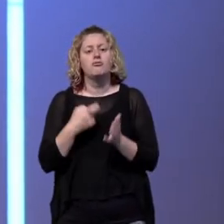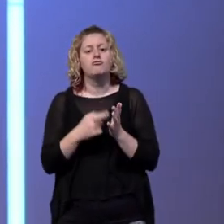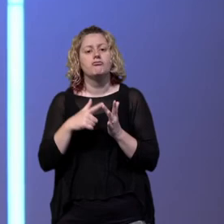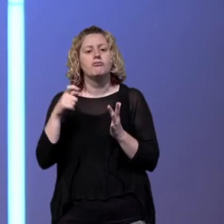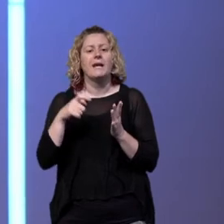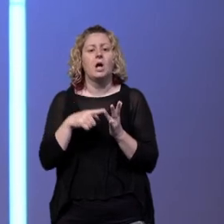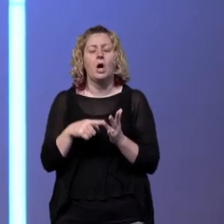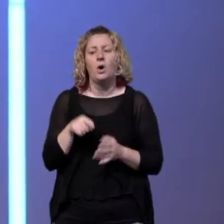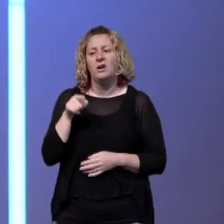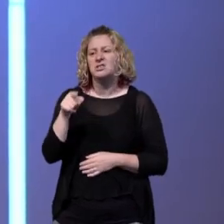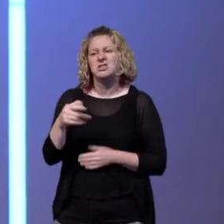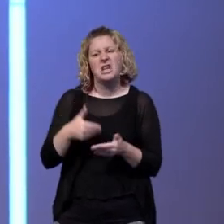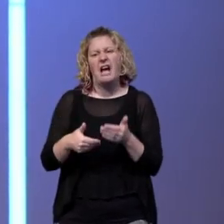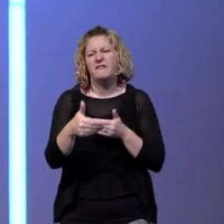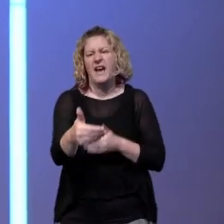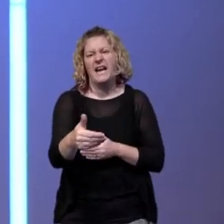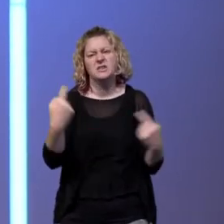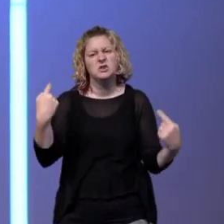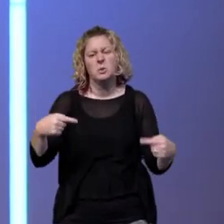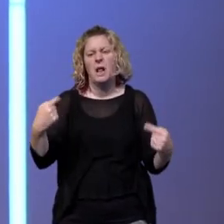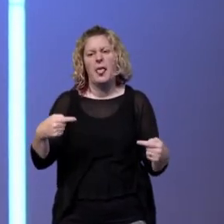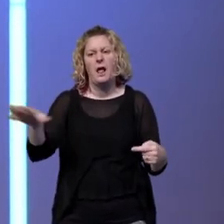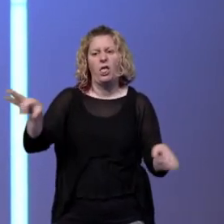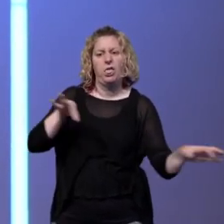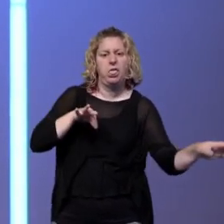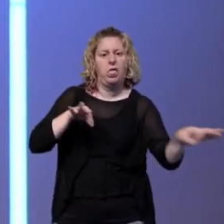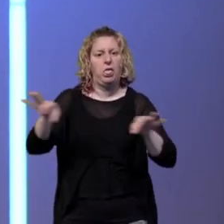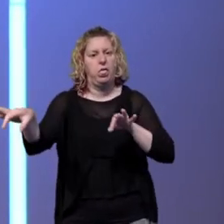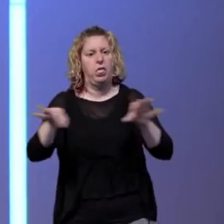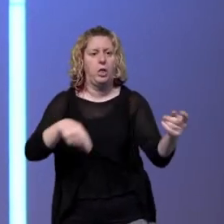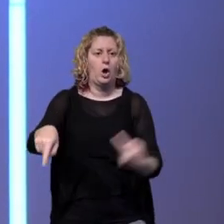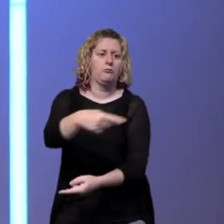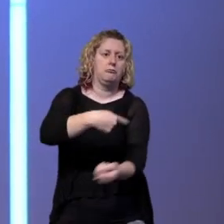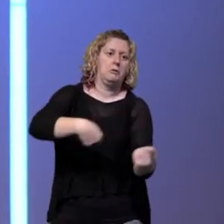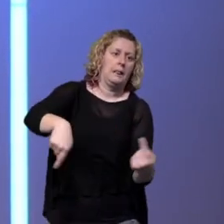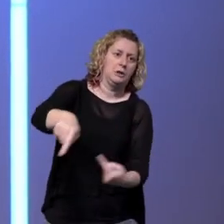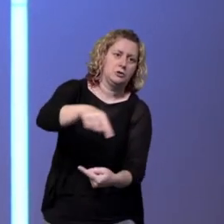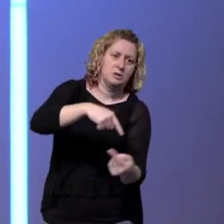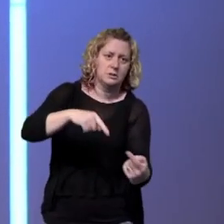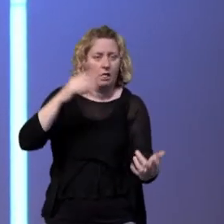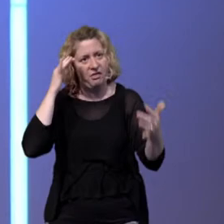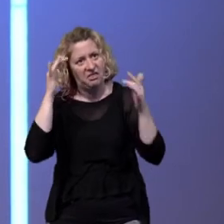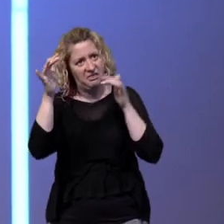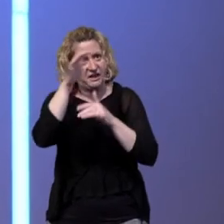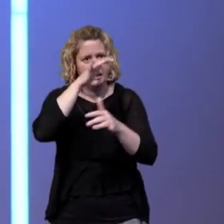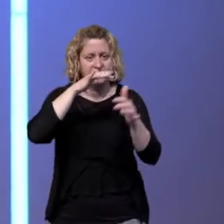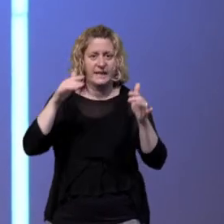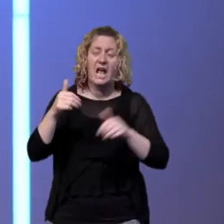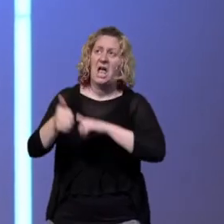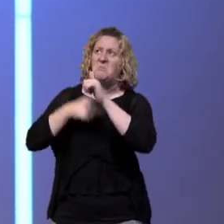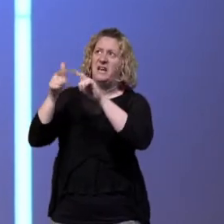through. Don't let other people get caught up in your whirlpool of religious fantasy. Praise the Lord. Hallelujah. No, just F off.